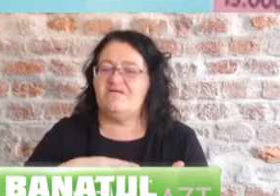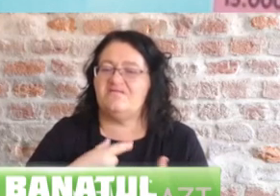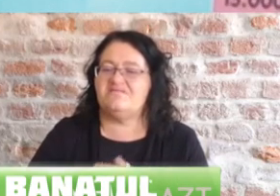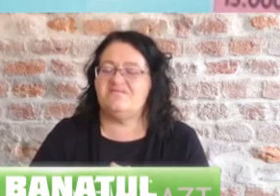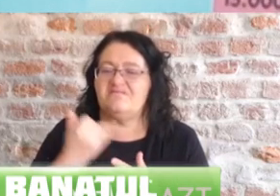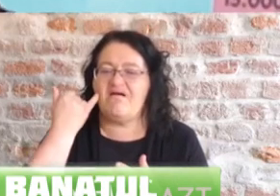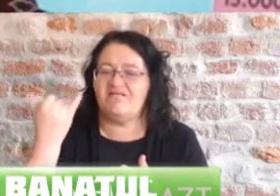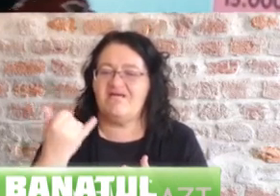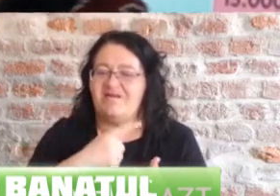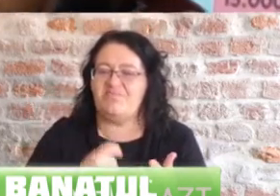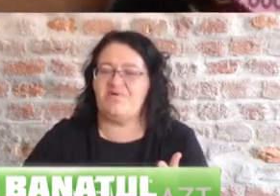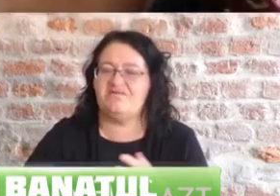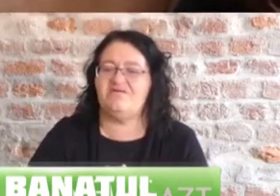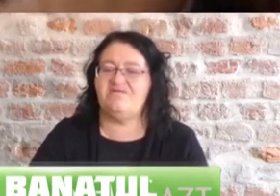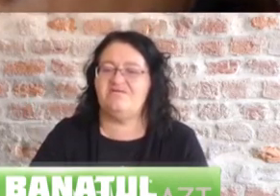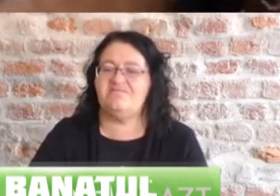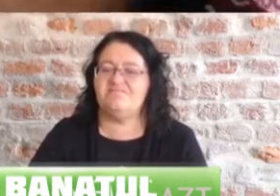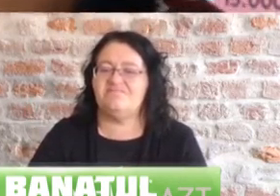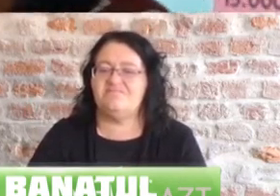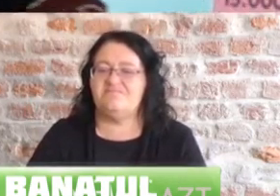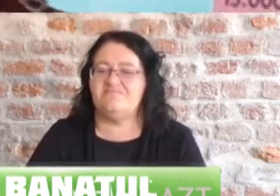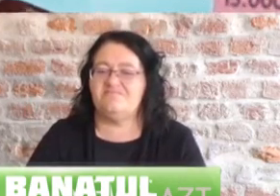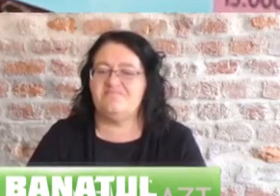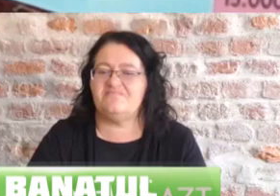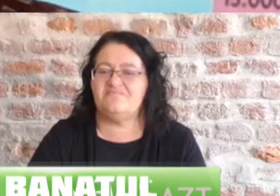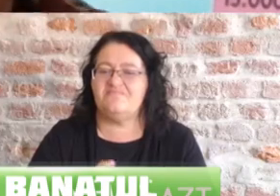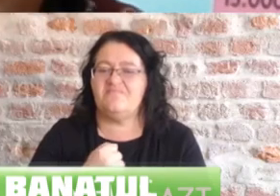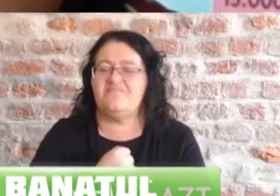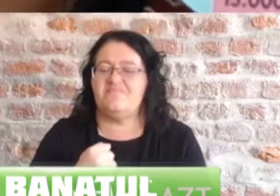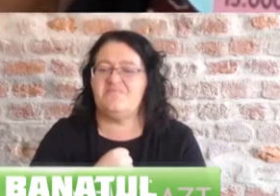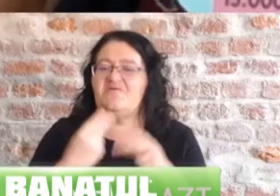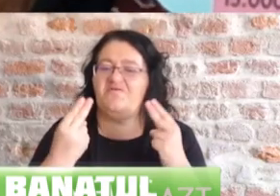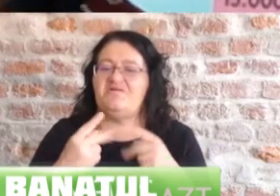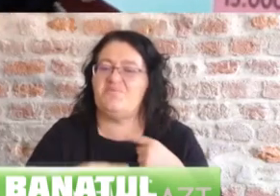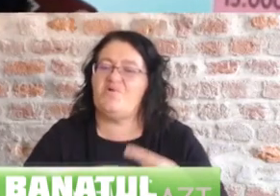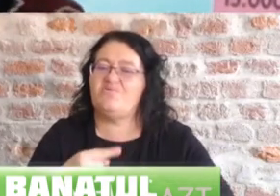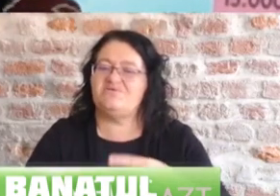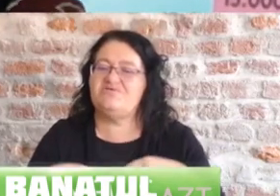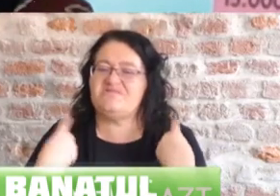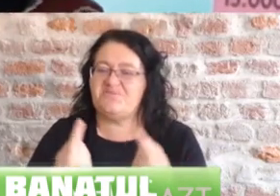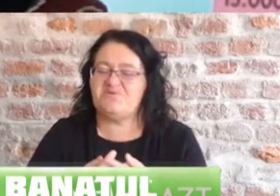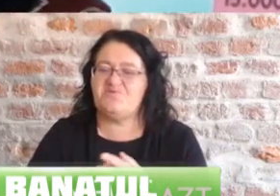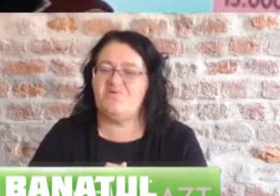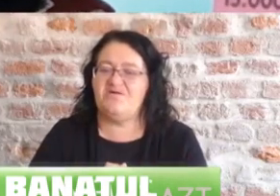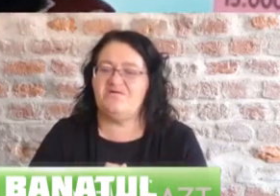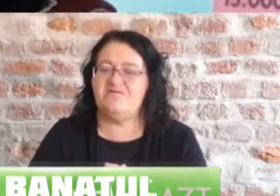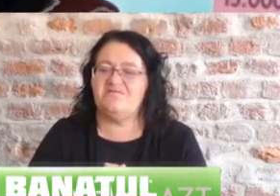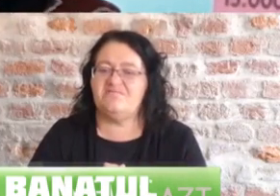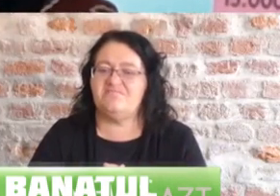idea. I conclude with another very important concept for us.